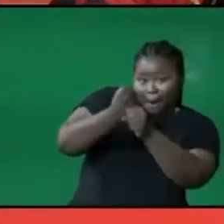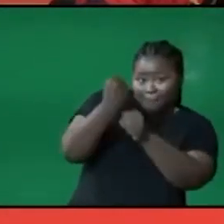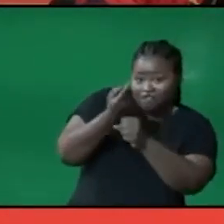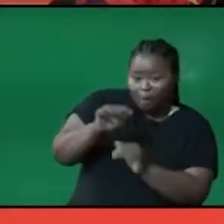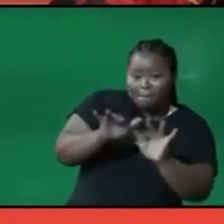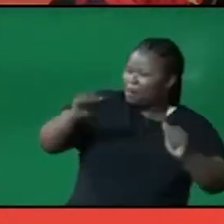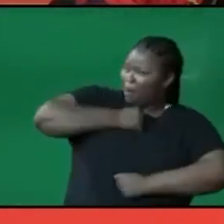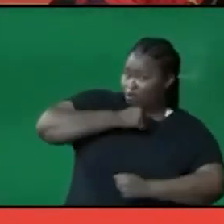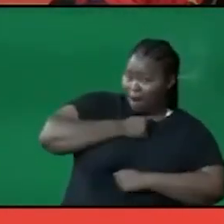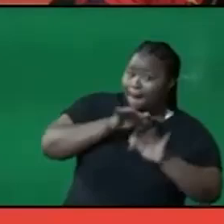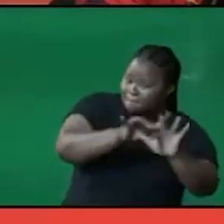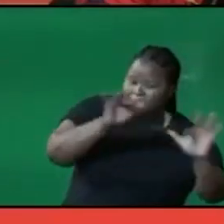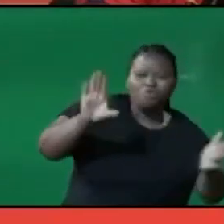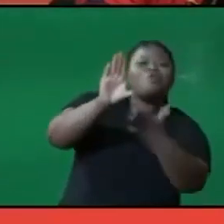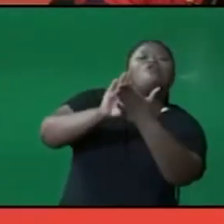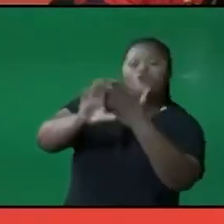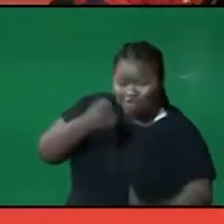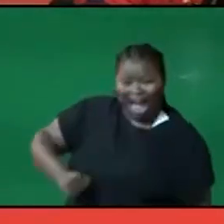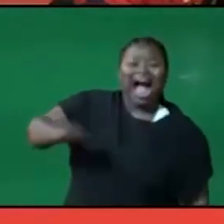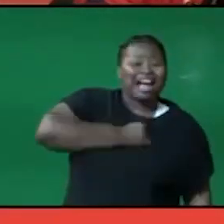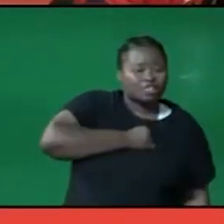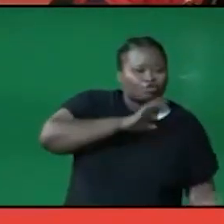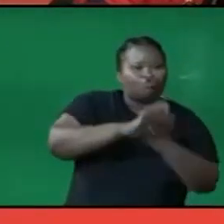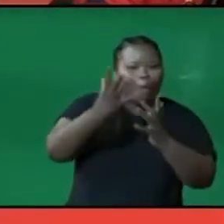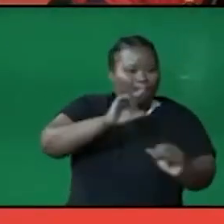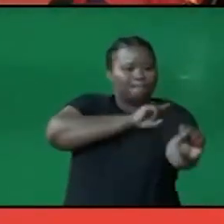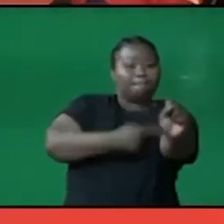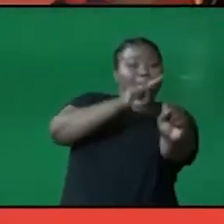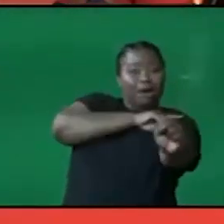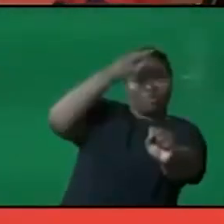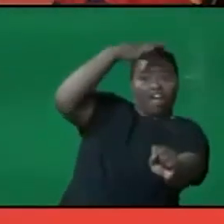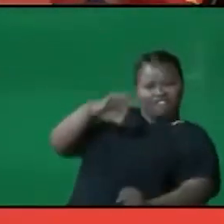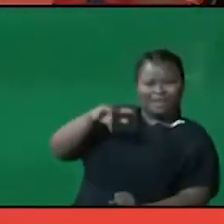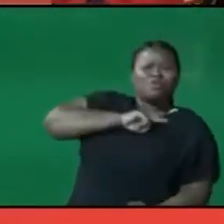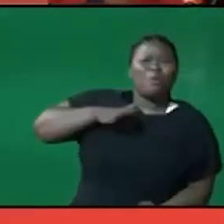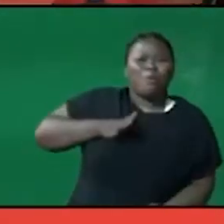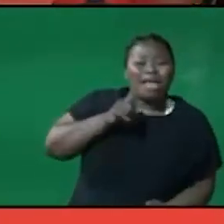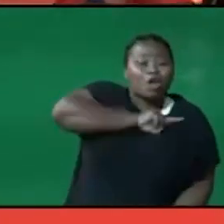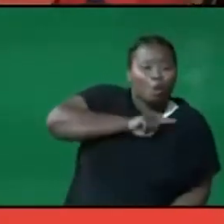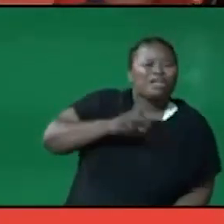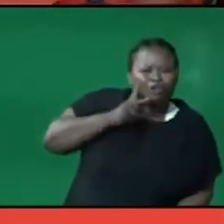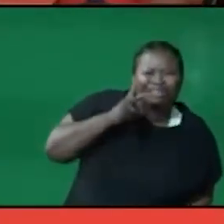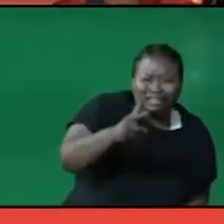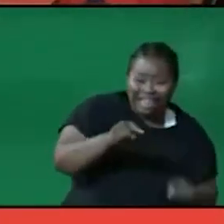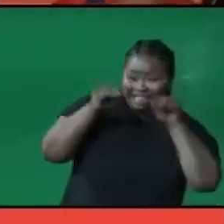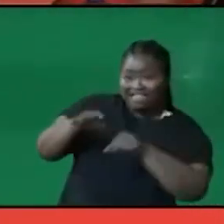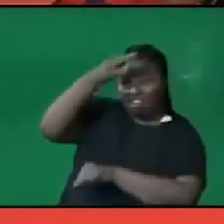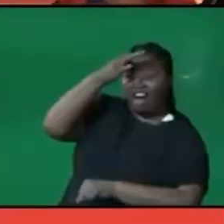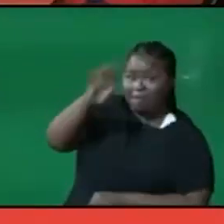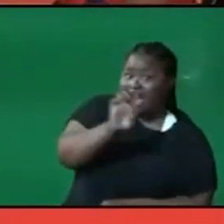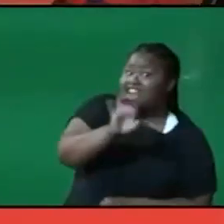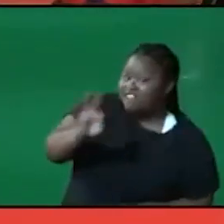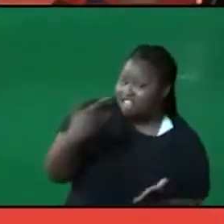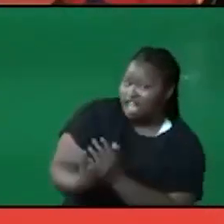people will vote us into power, because they want to see what kind of government will